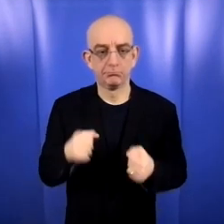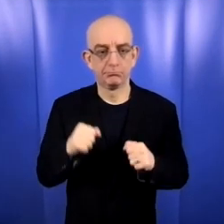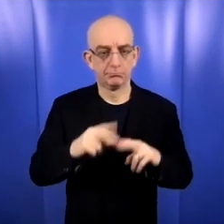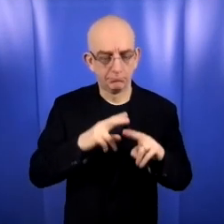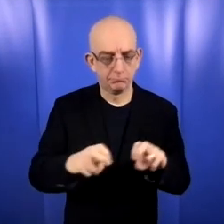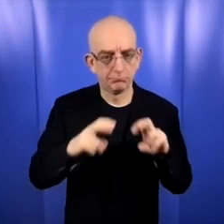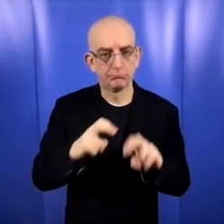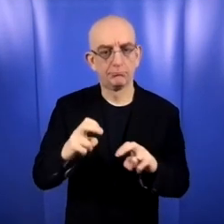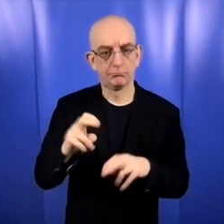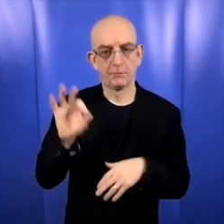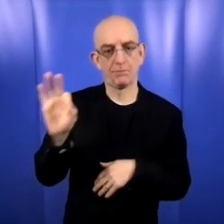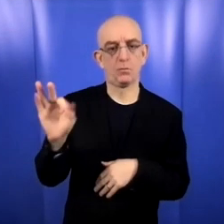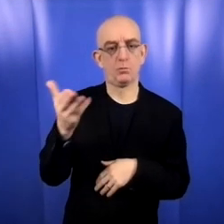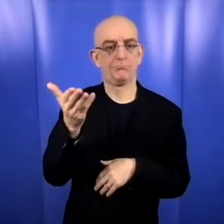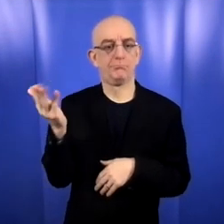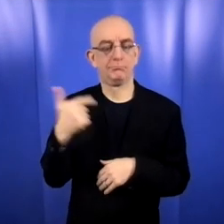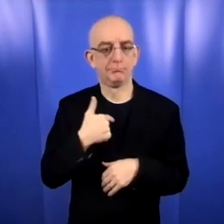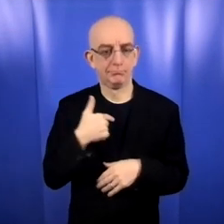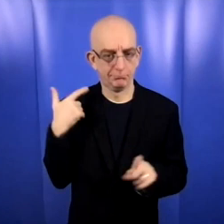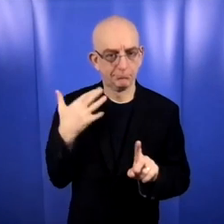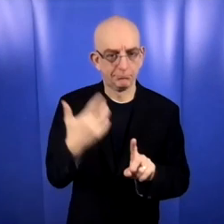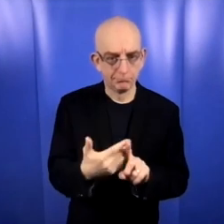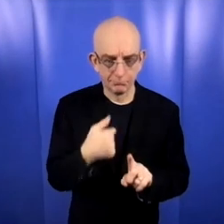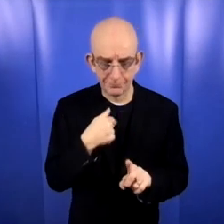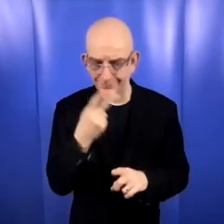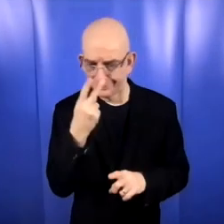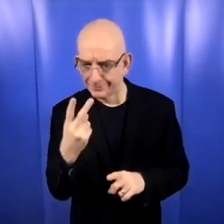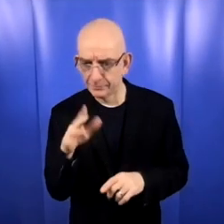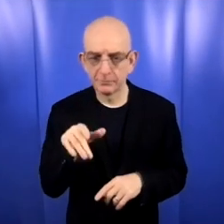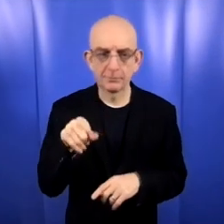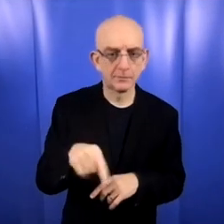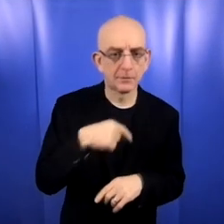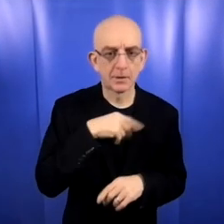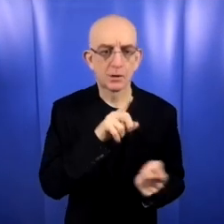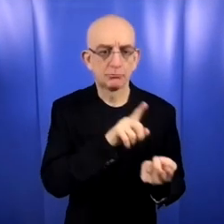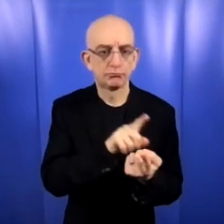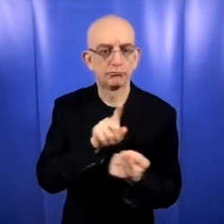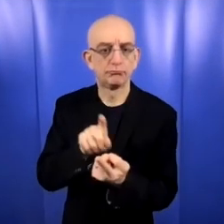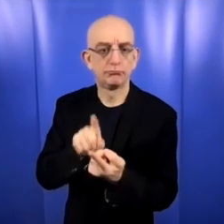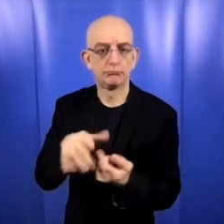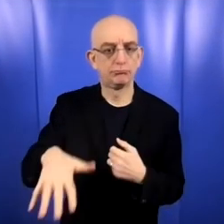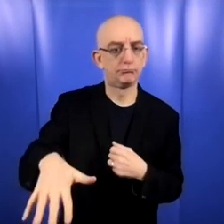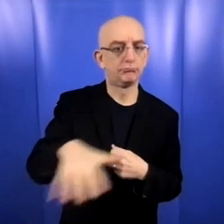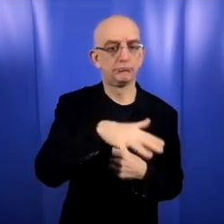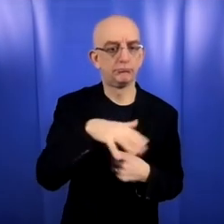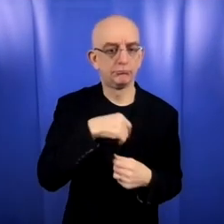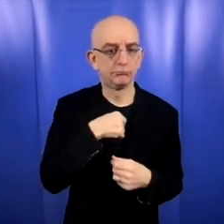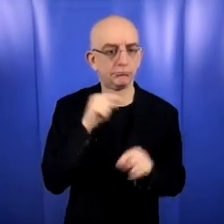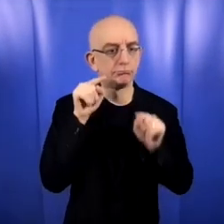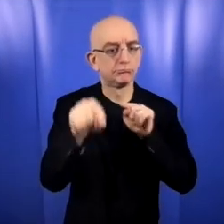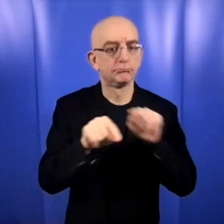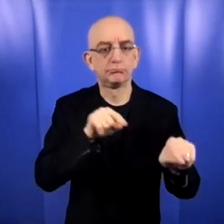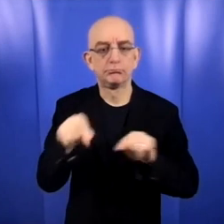that the children always say, when you ask them what they want, it's education, okay? And